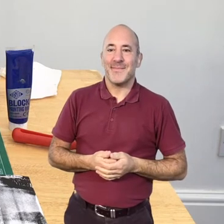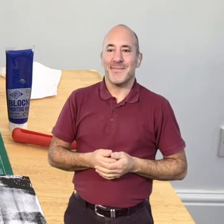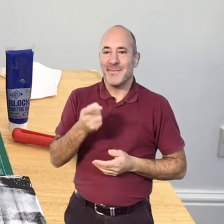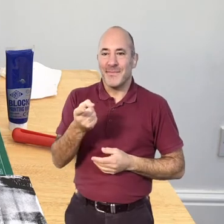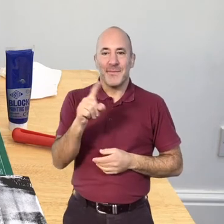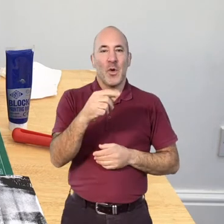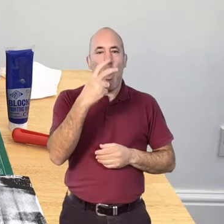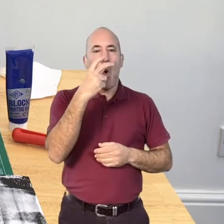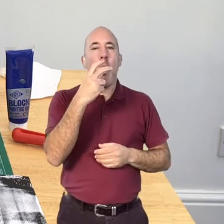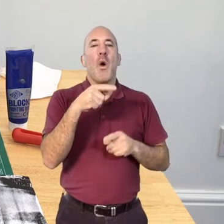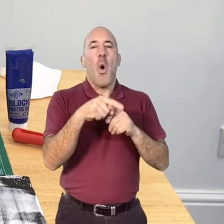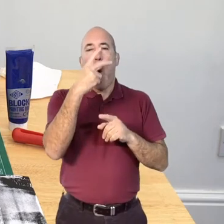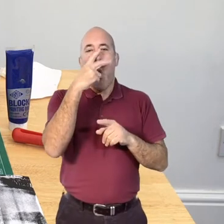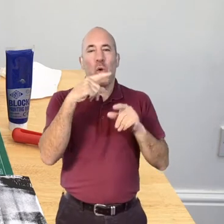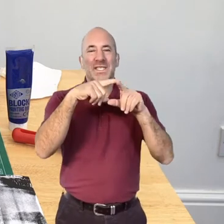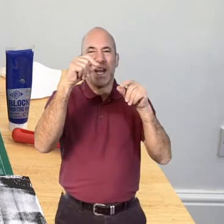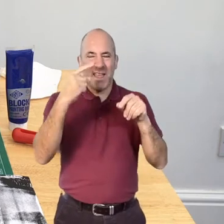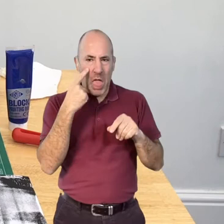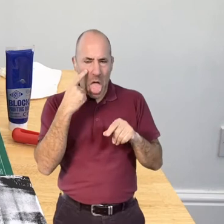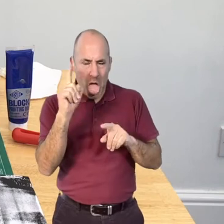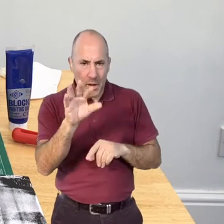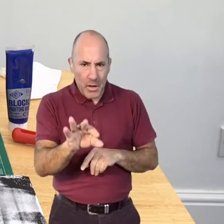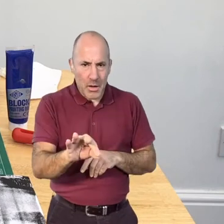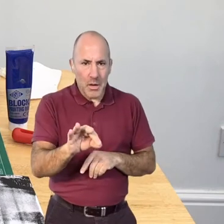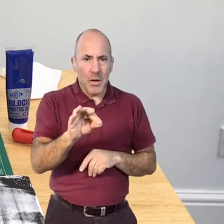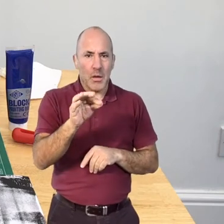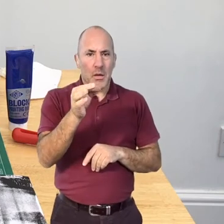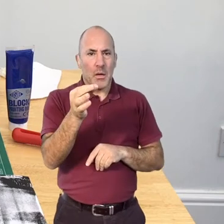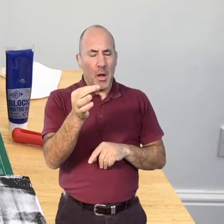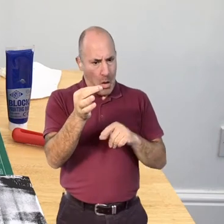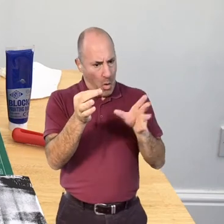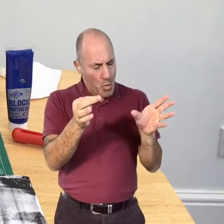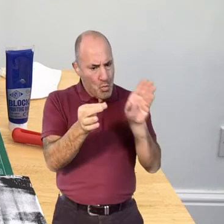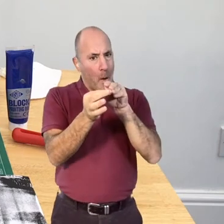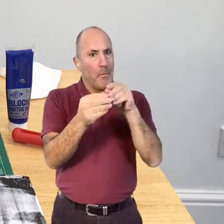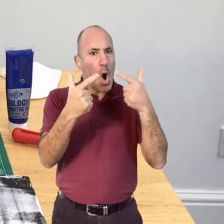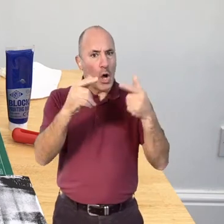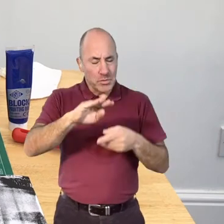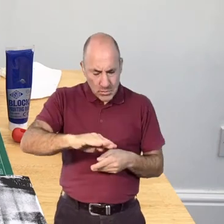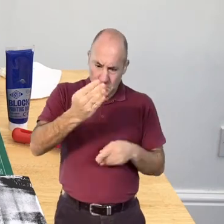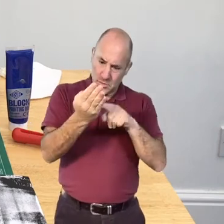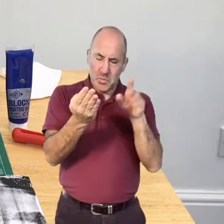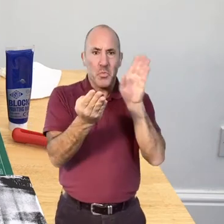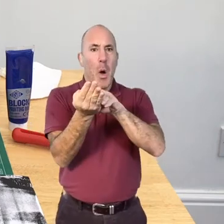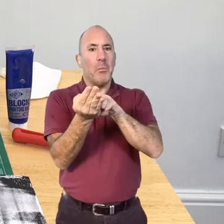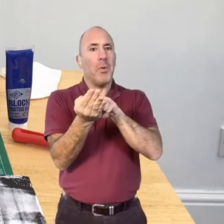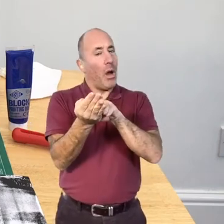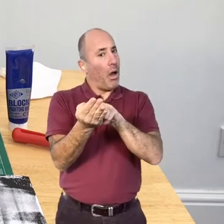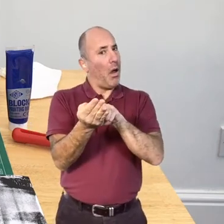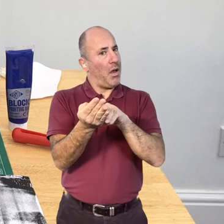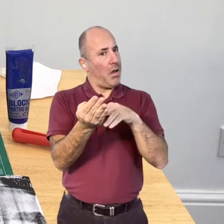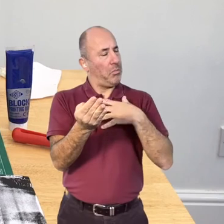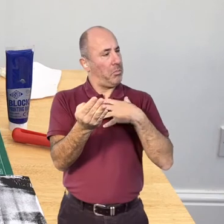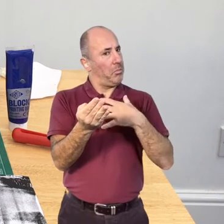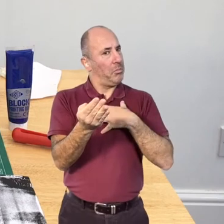And that's our old leaf. So let's see how they fared. It's picked up surprisingly quite a lot of ink, the old